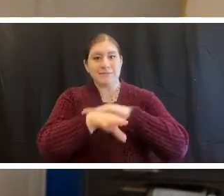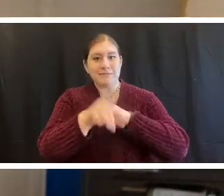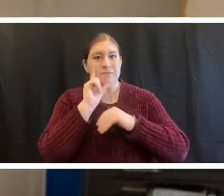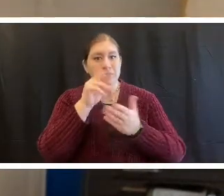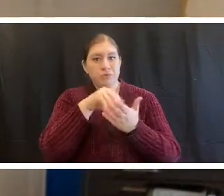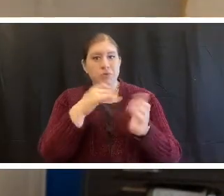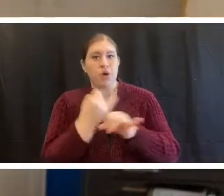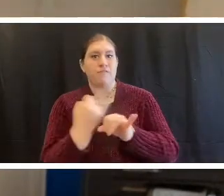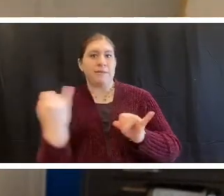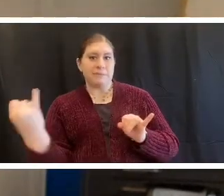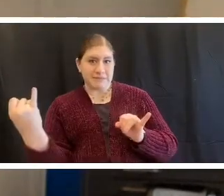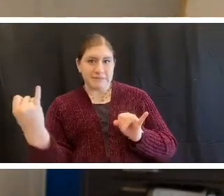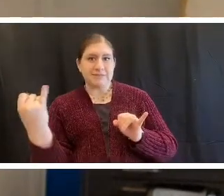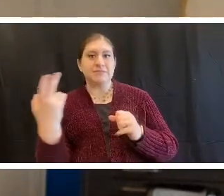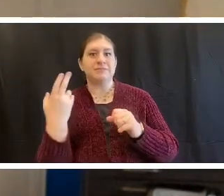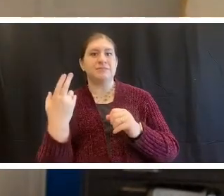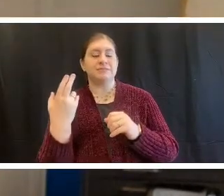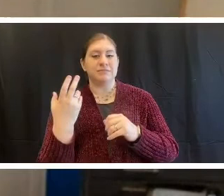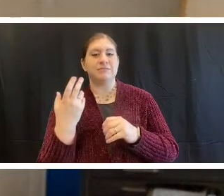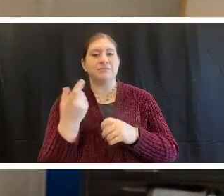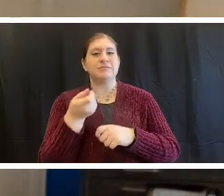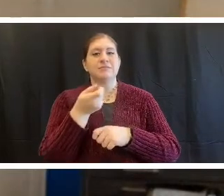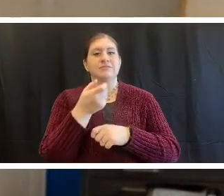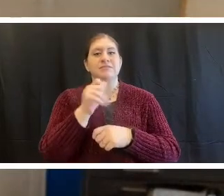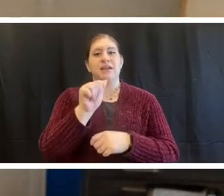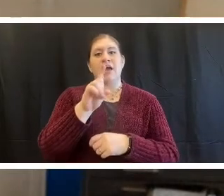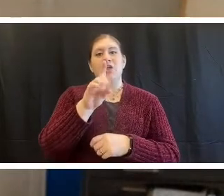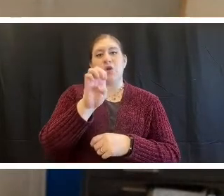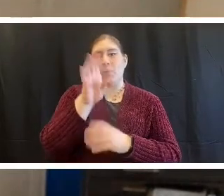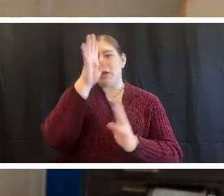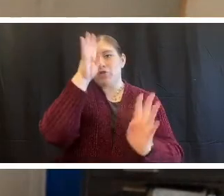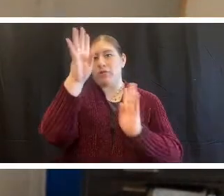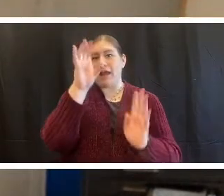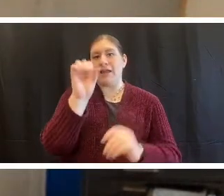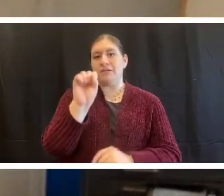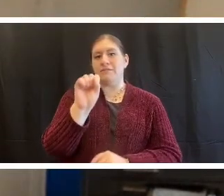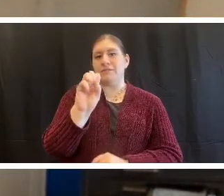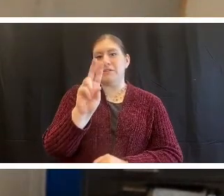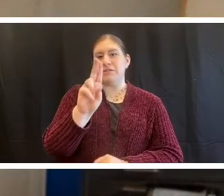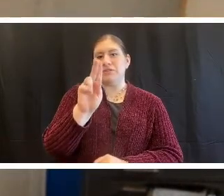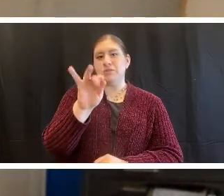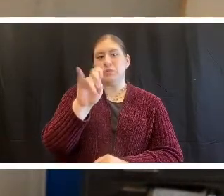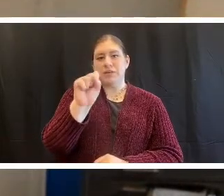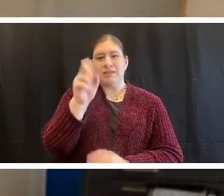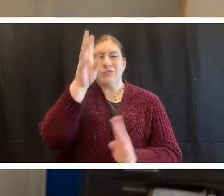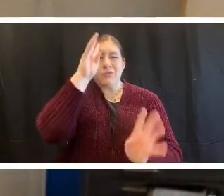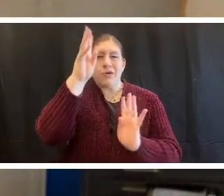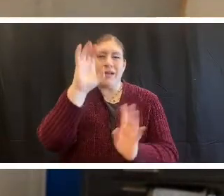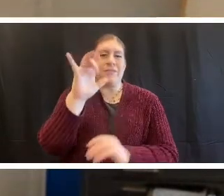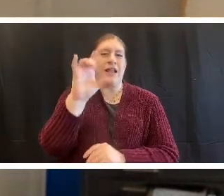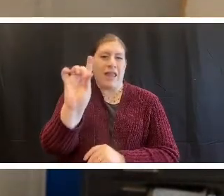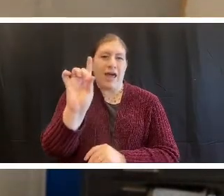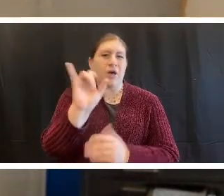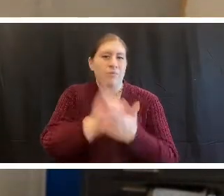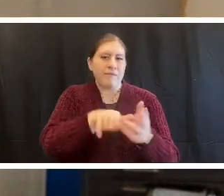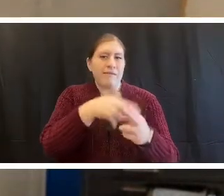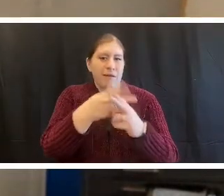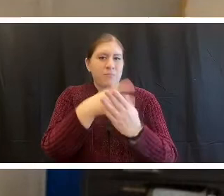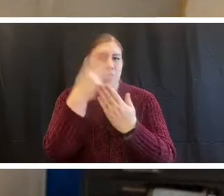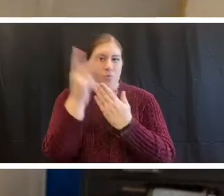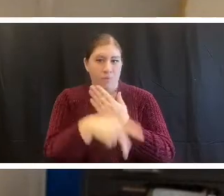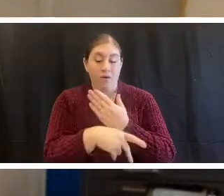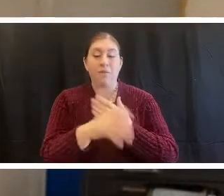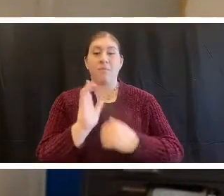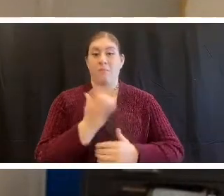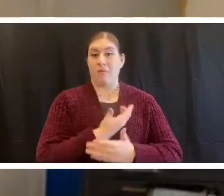students off campus use of Adobe Creative Suites, or Creative Cloud, actually. And